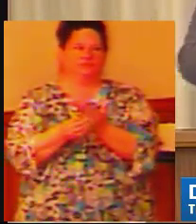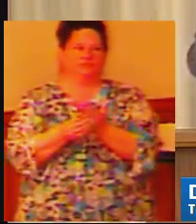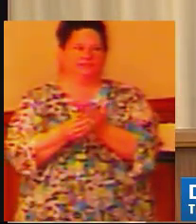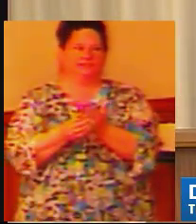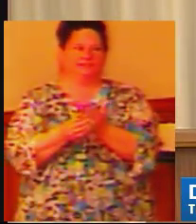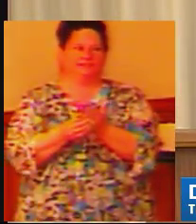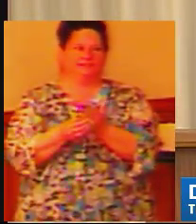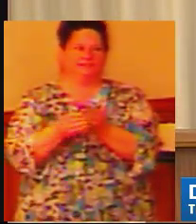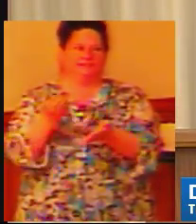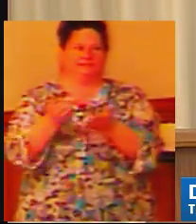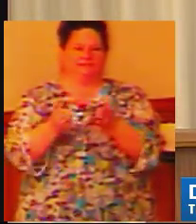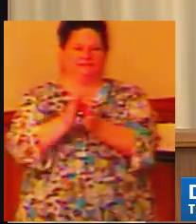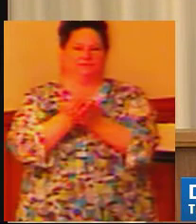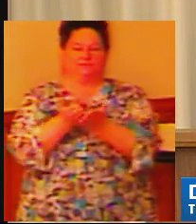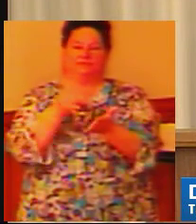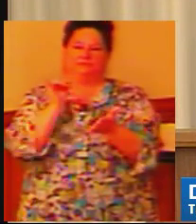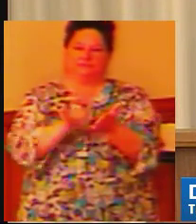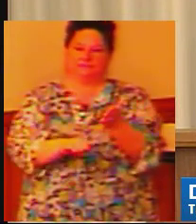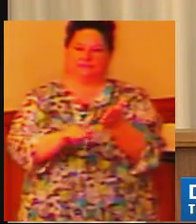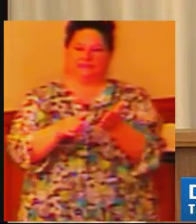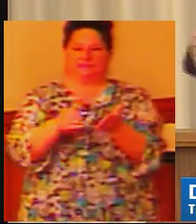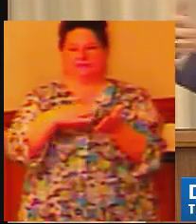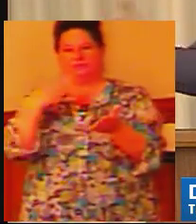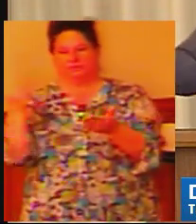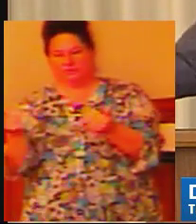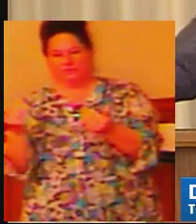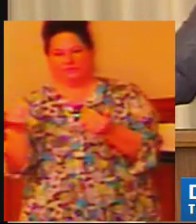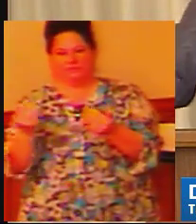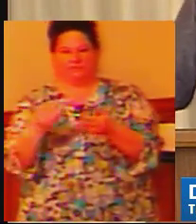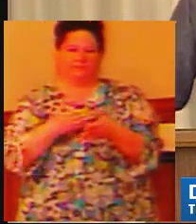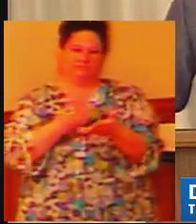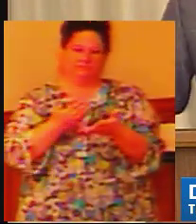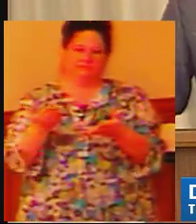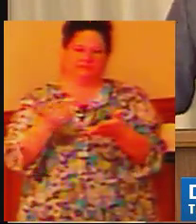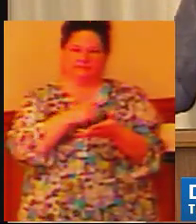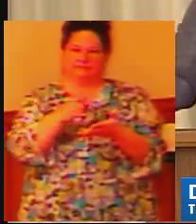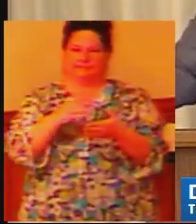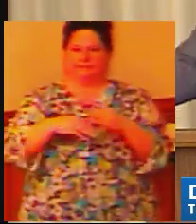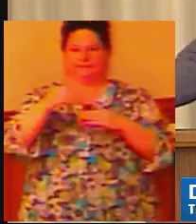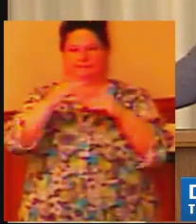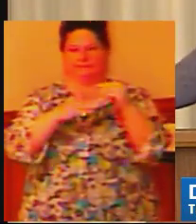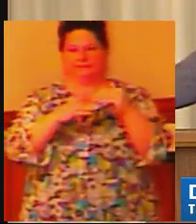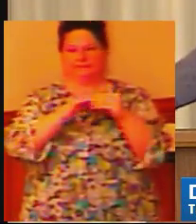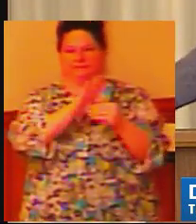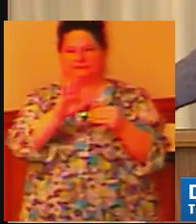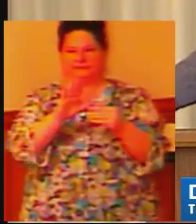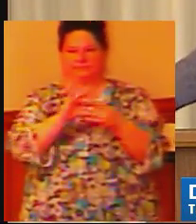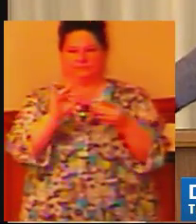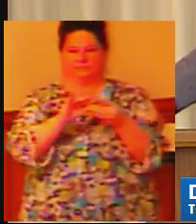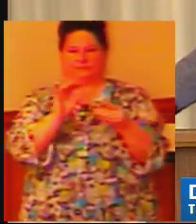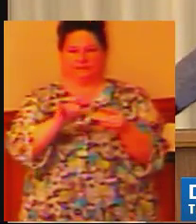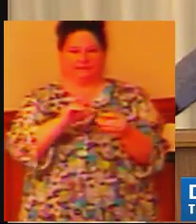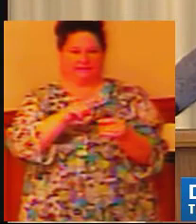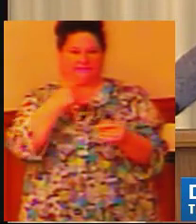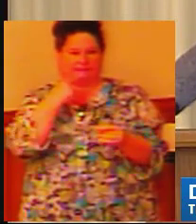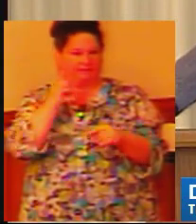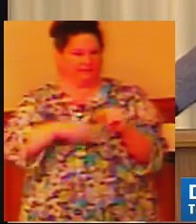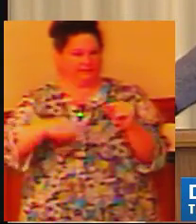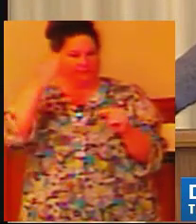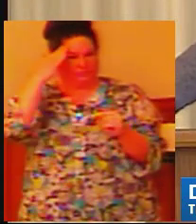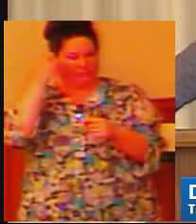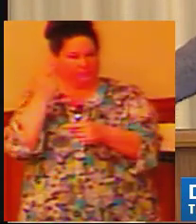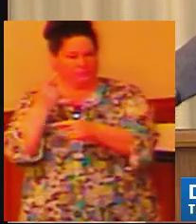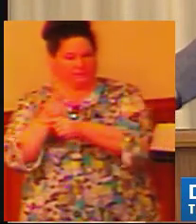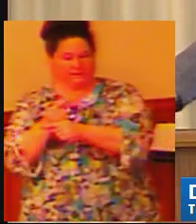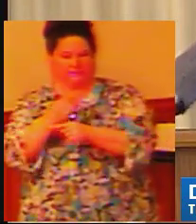what Bible books would stay and go and all these sort of things, and they build a whole case on that. And they say you can't know what's right and wrong.